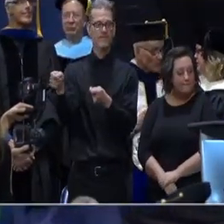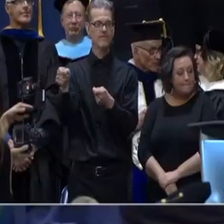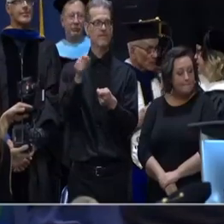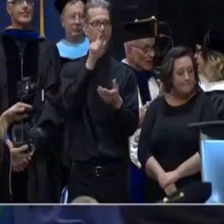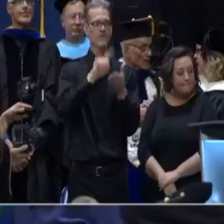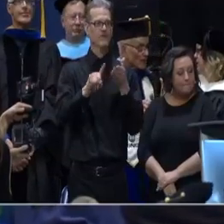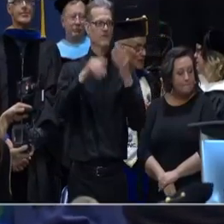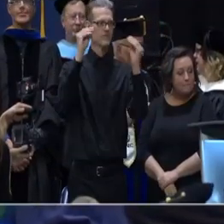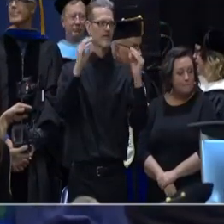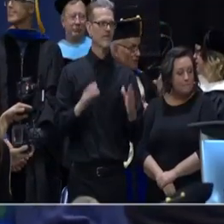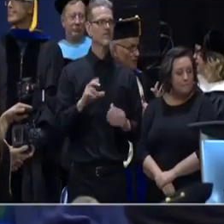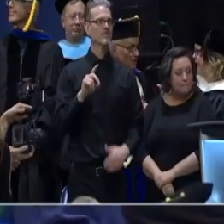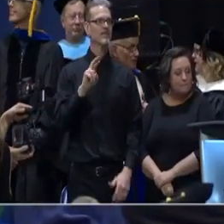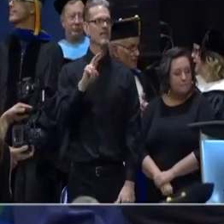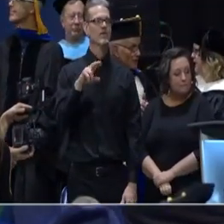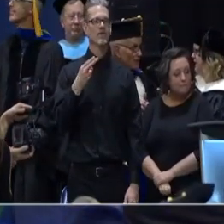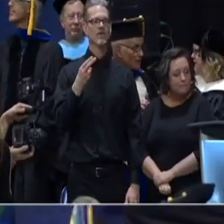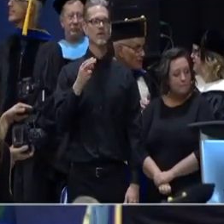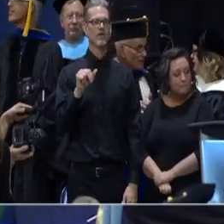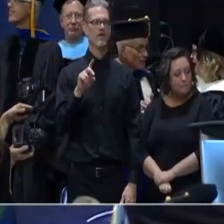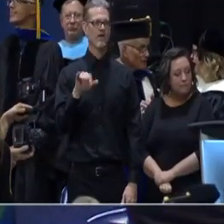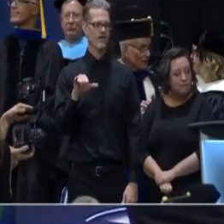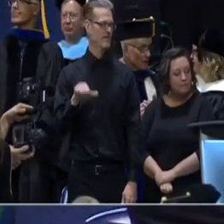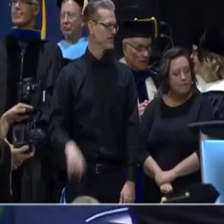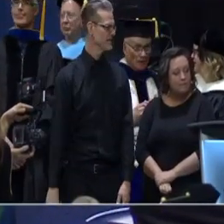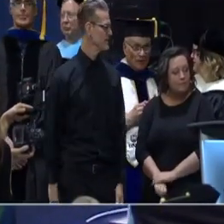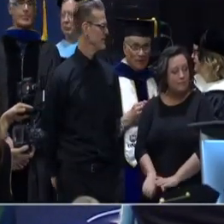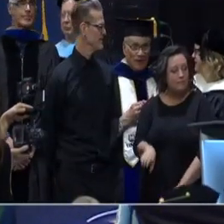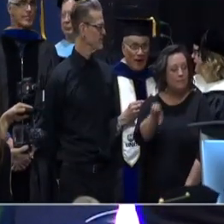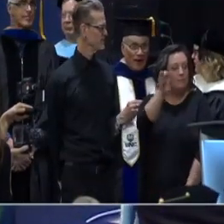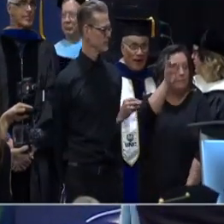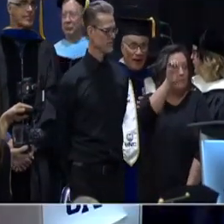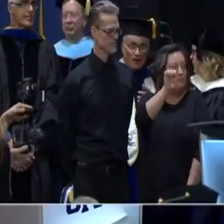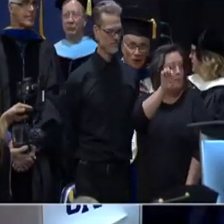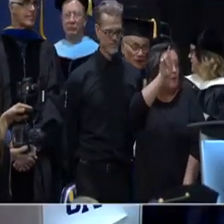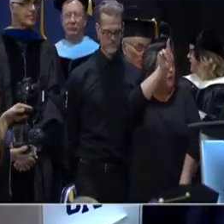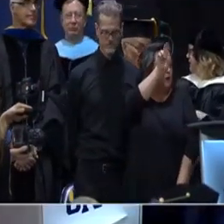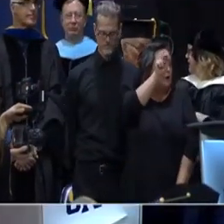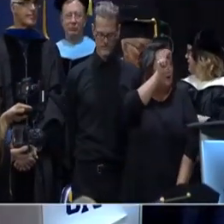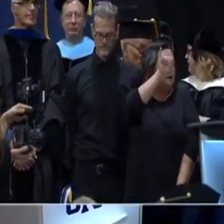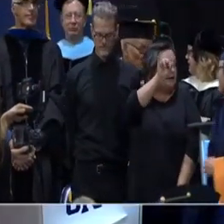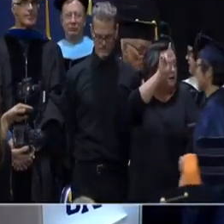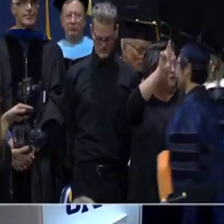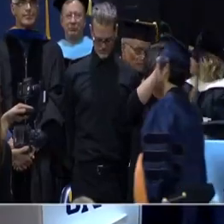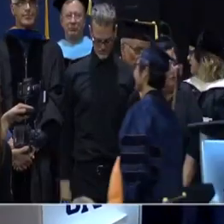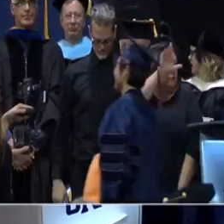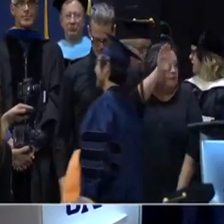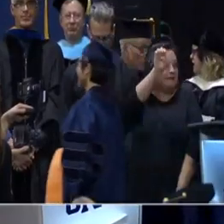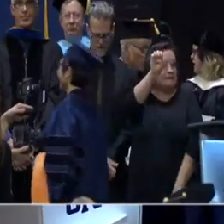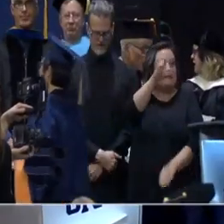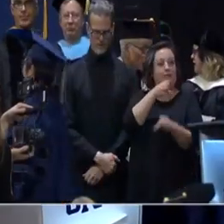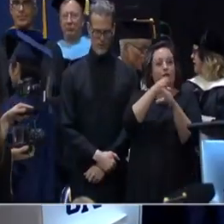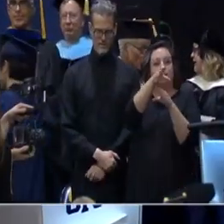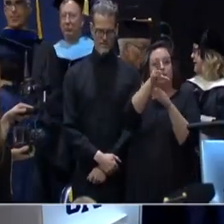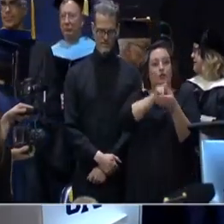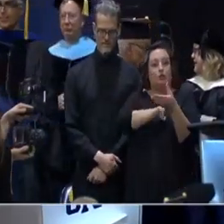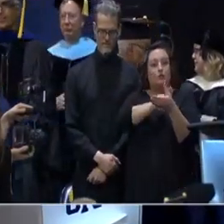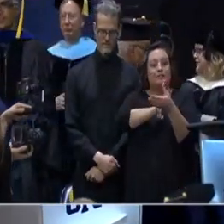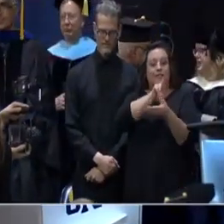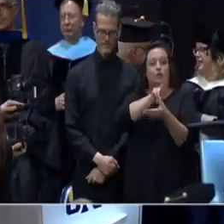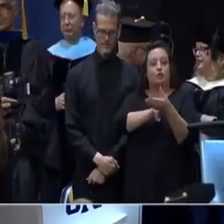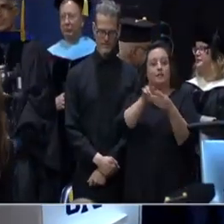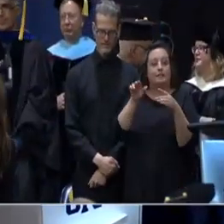research professor Dr. Harding. Ernie Roosley. Ernie Roosley's major is nursing, family nurse